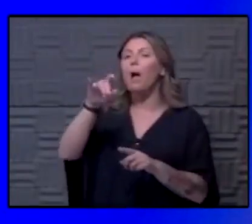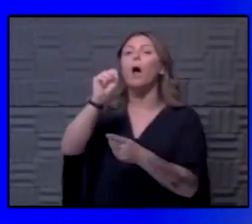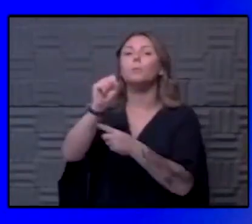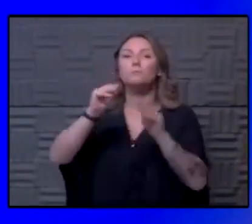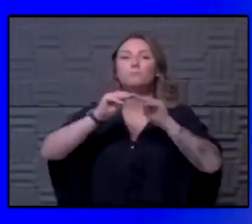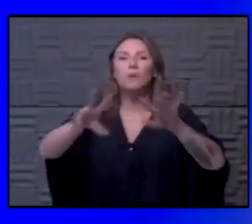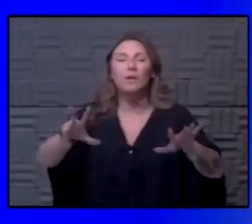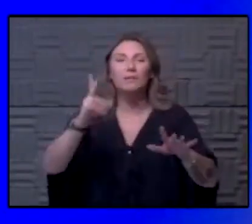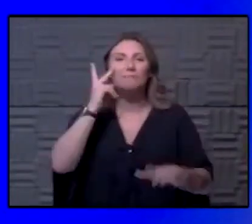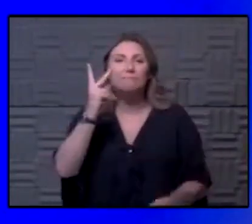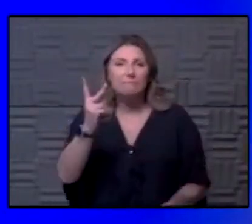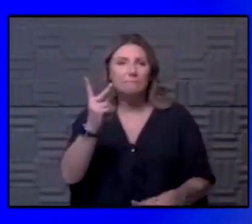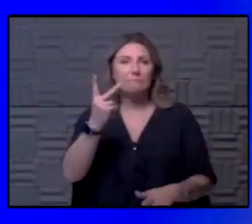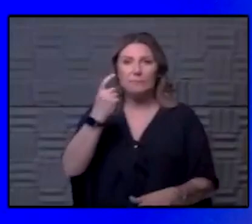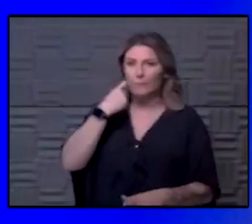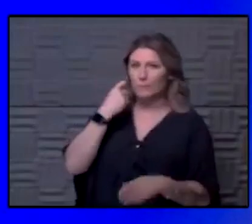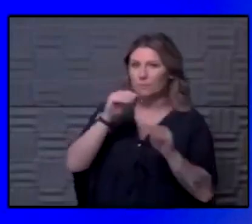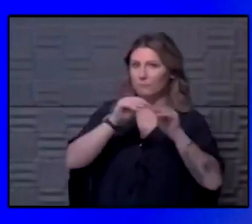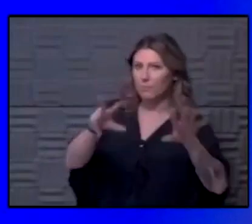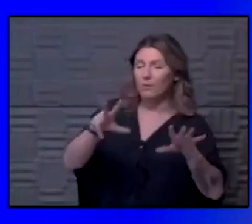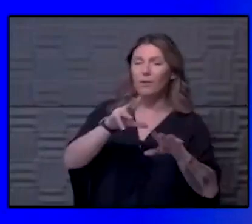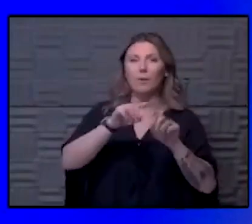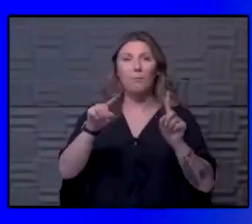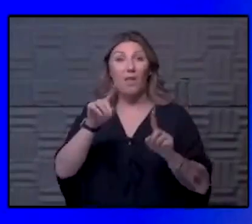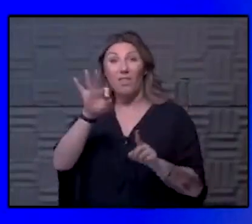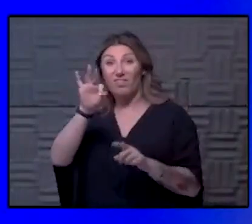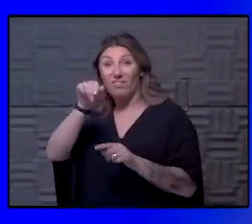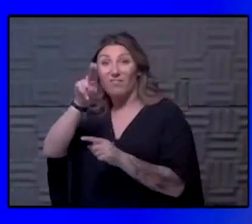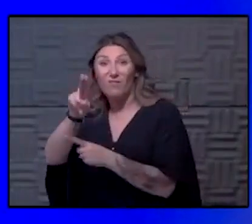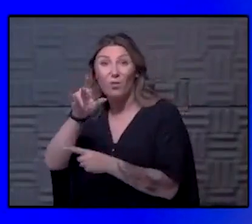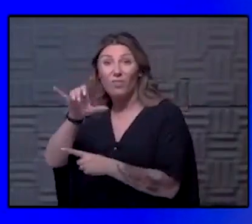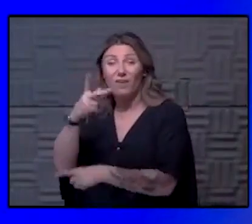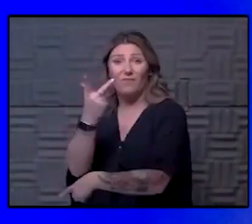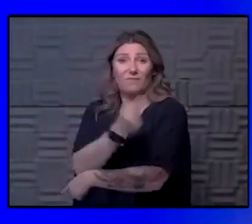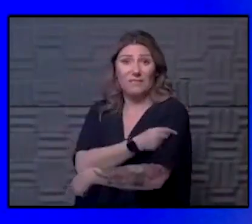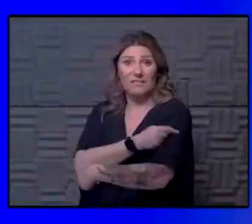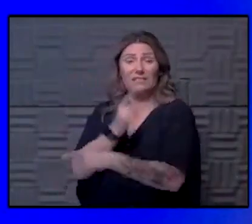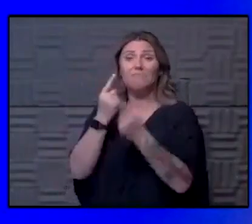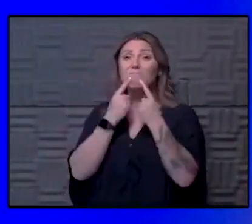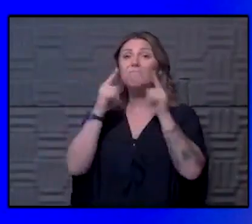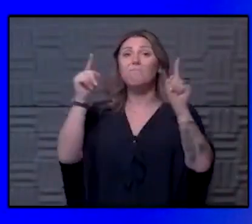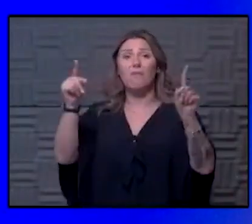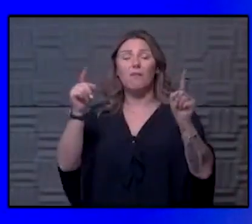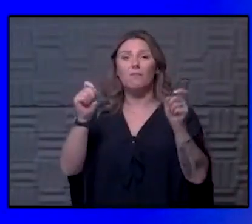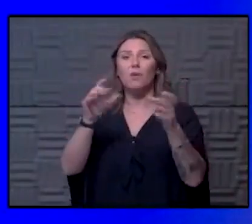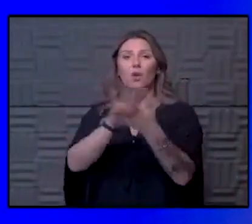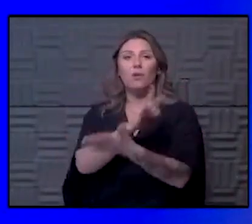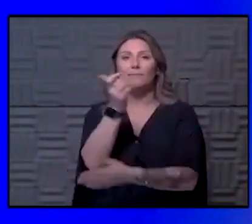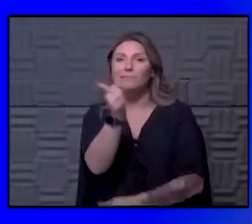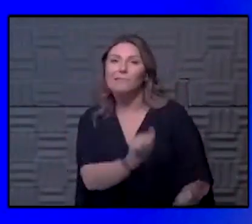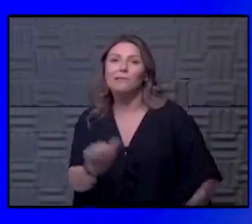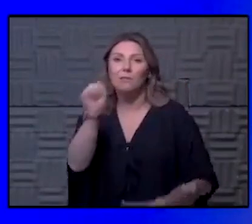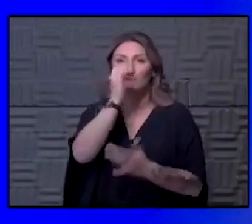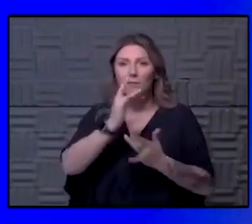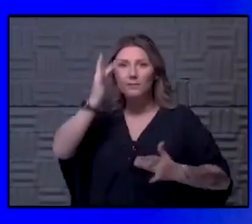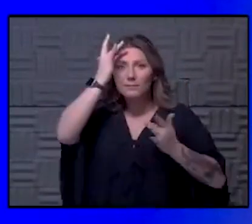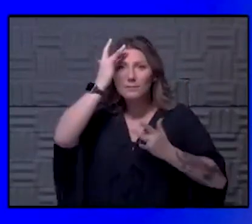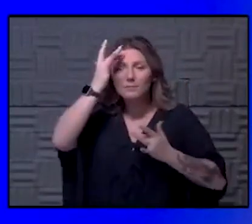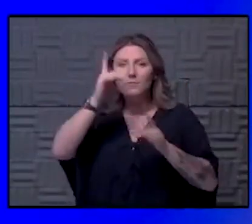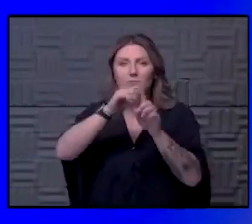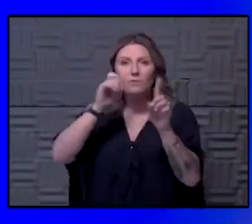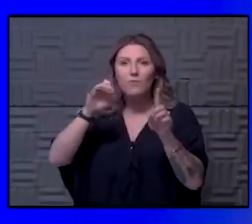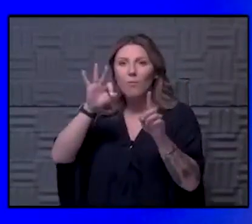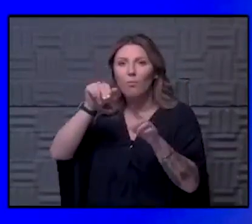on. But to your point, if you look at influenza vaccine, that vaccine efficacy of causing any disease